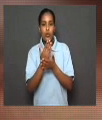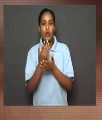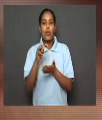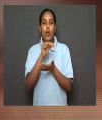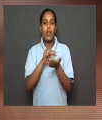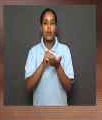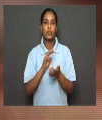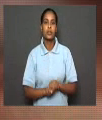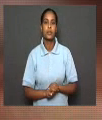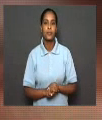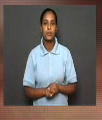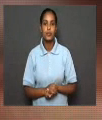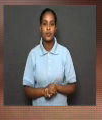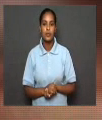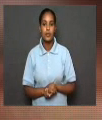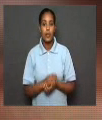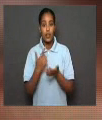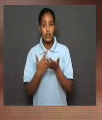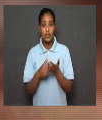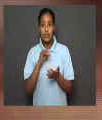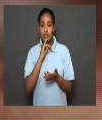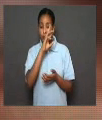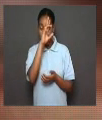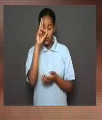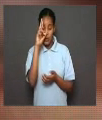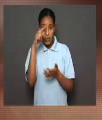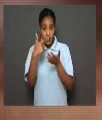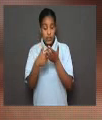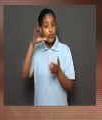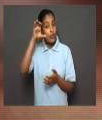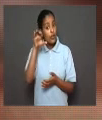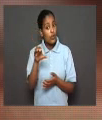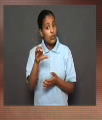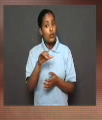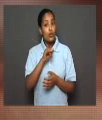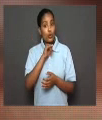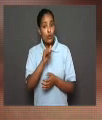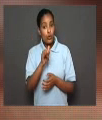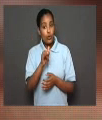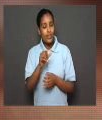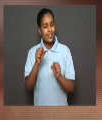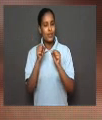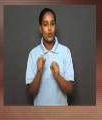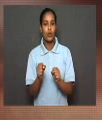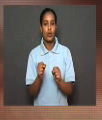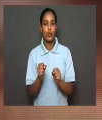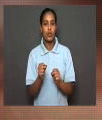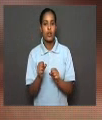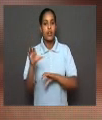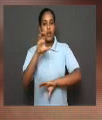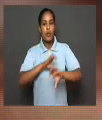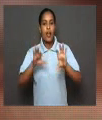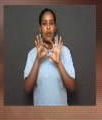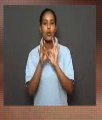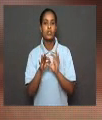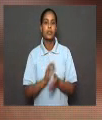between molecules. This is because these forces are not as strong as